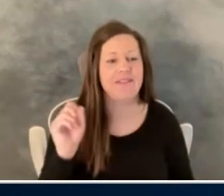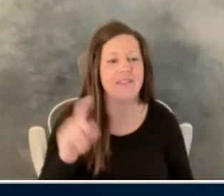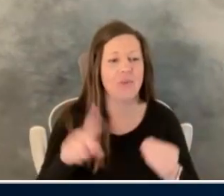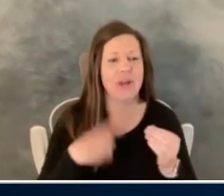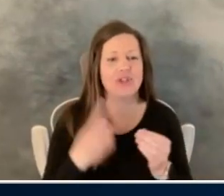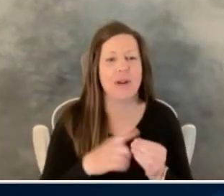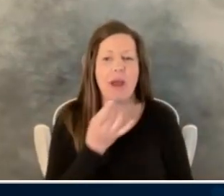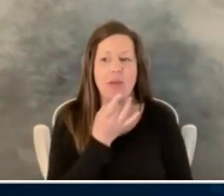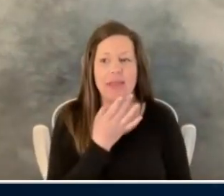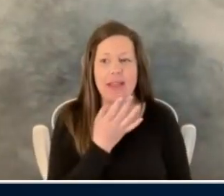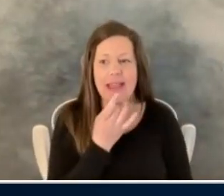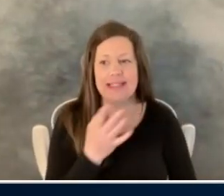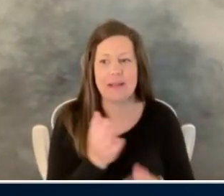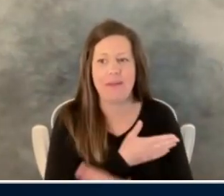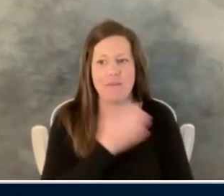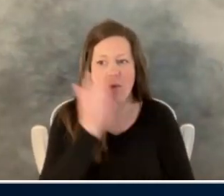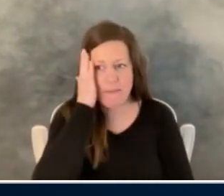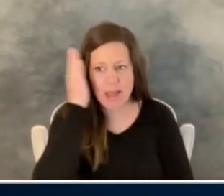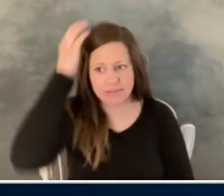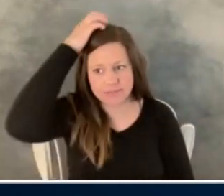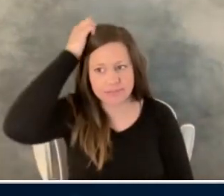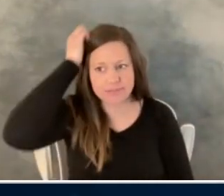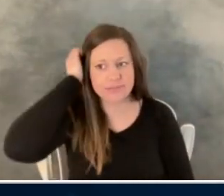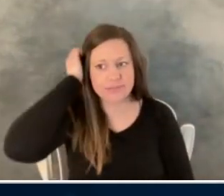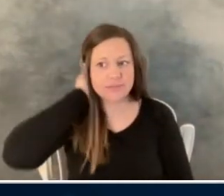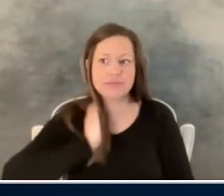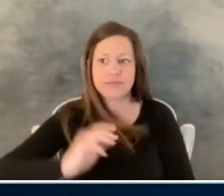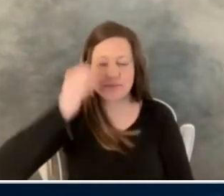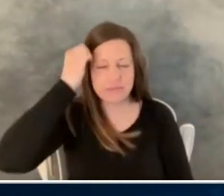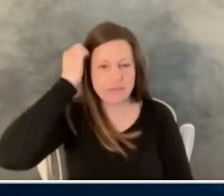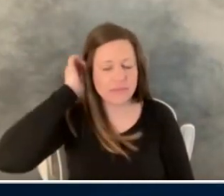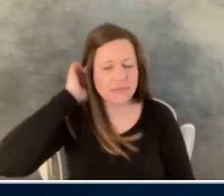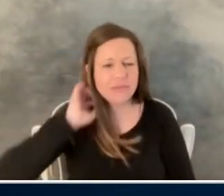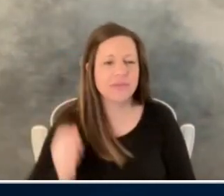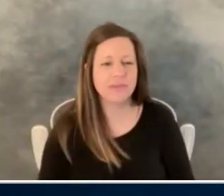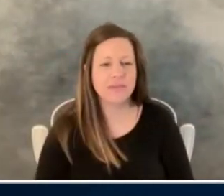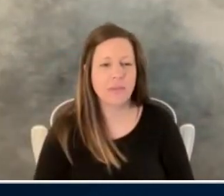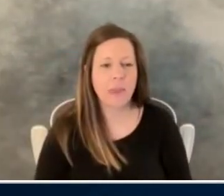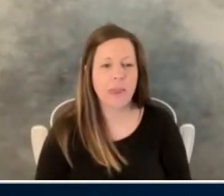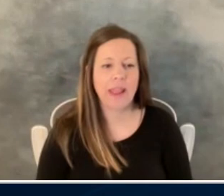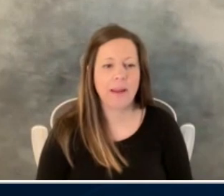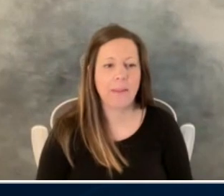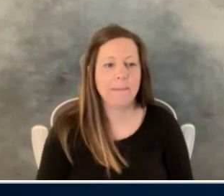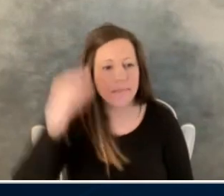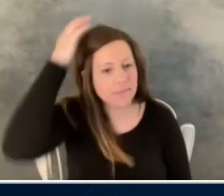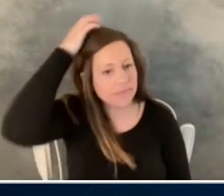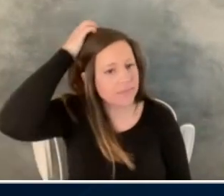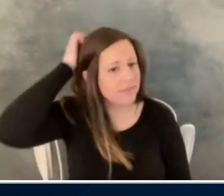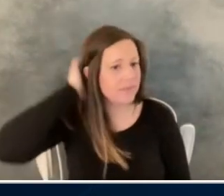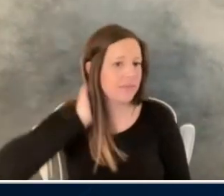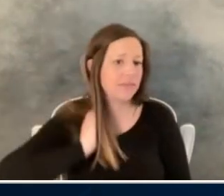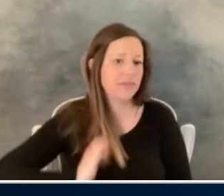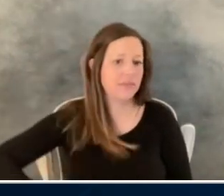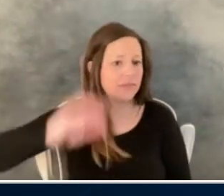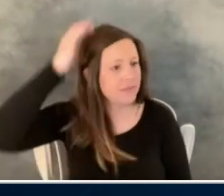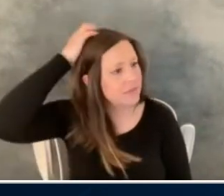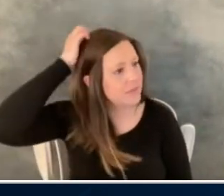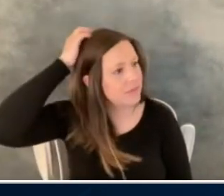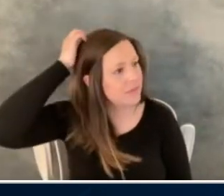right before you go to bed. She wants to know if her Kindle is disrupting